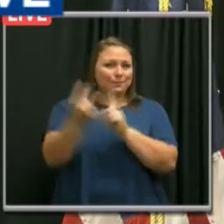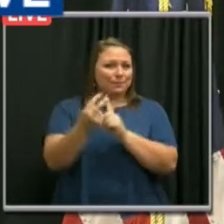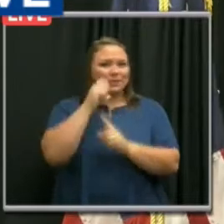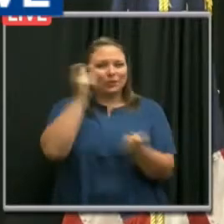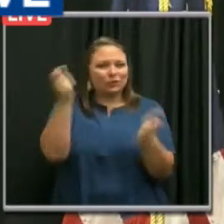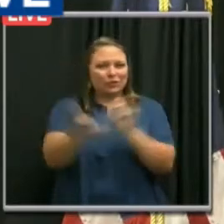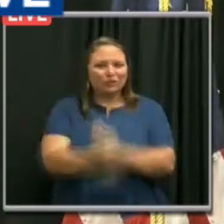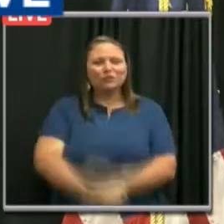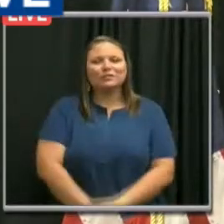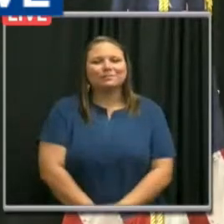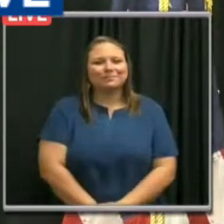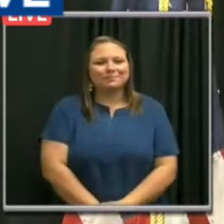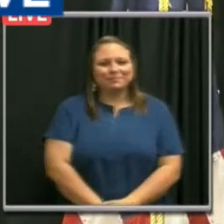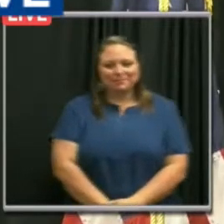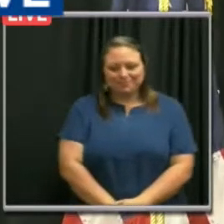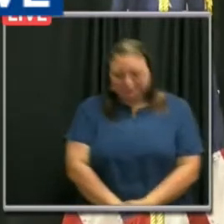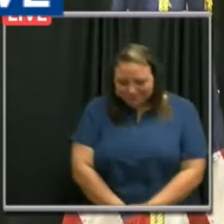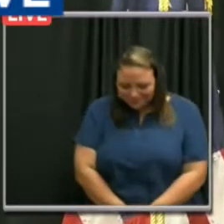hasn't changed.